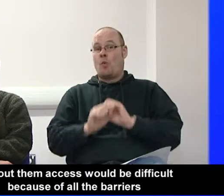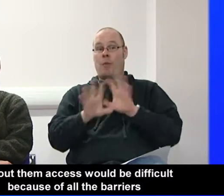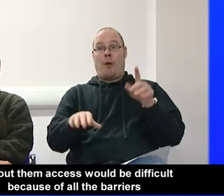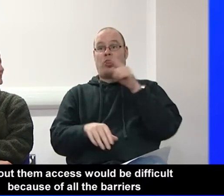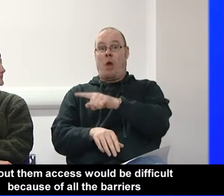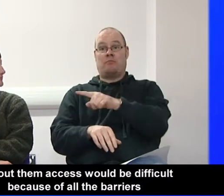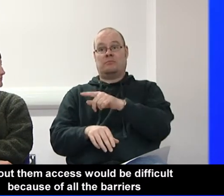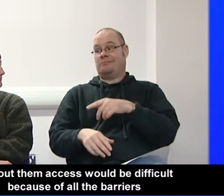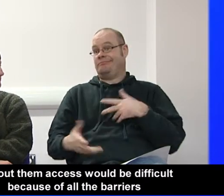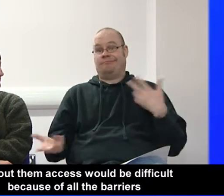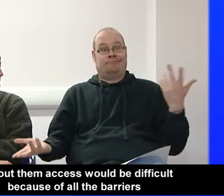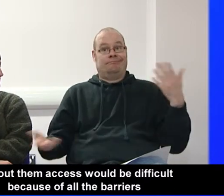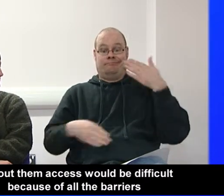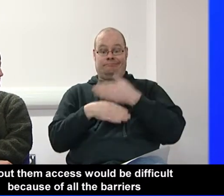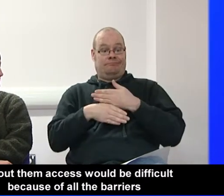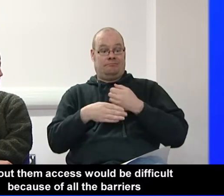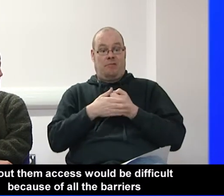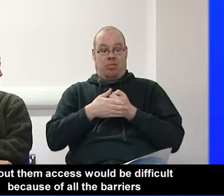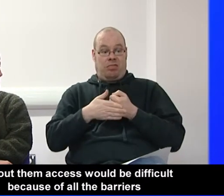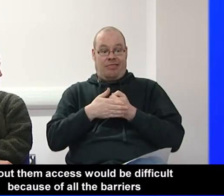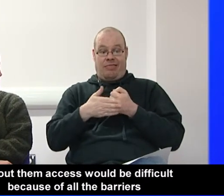access will be difficult because of all the barriers.